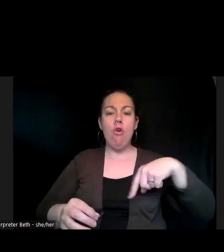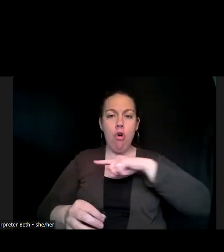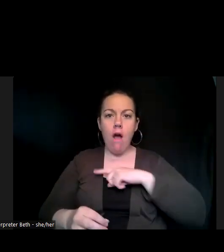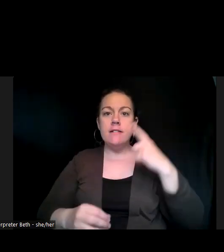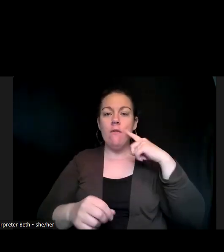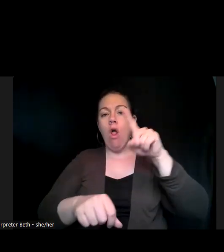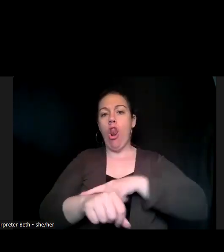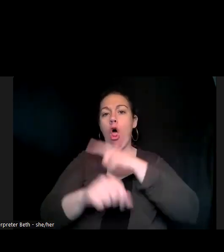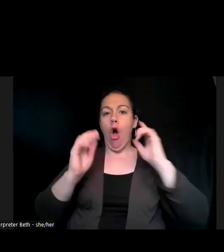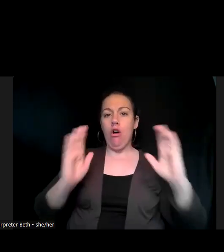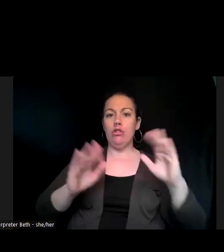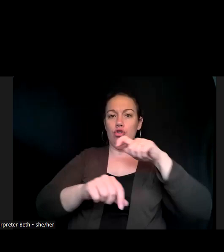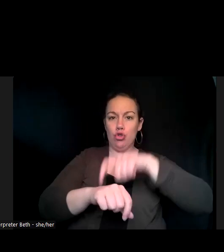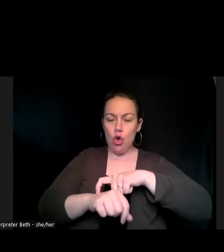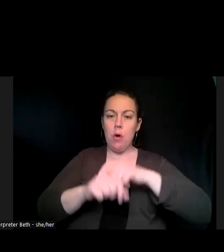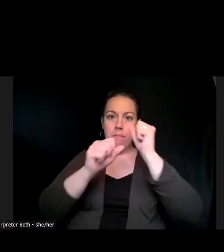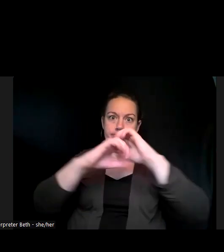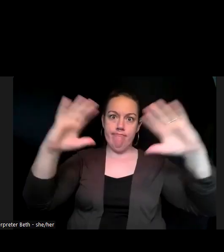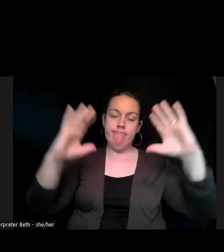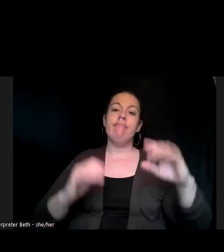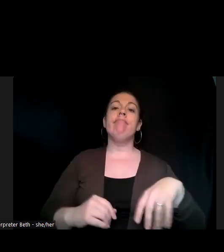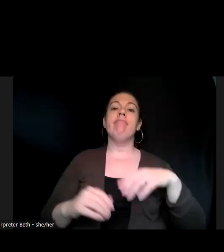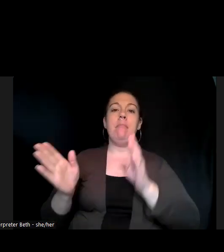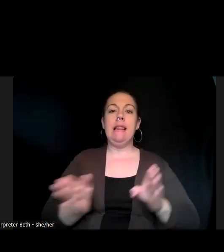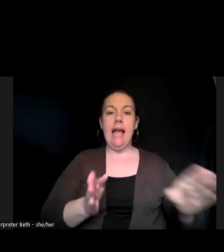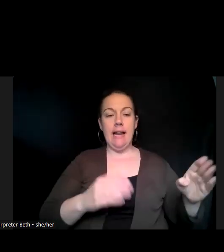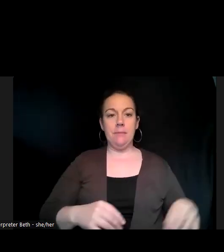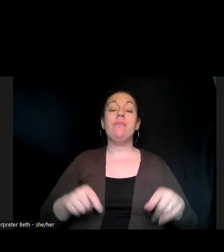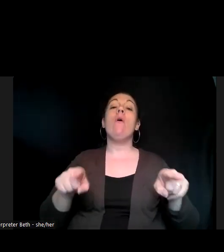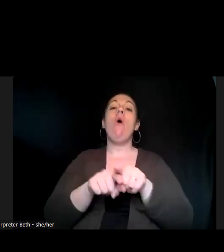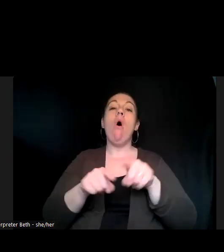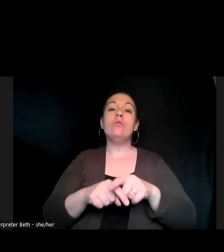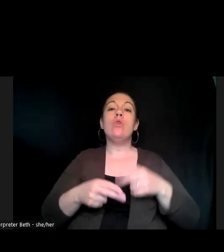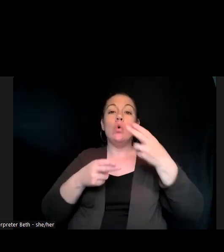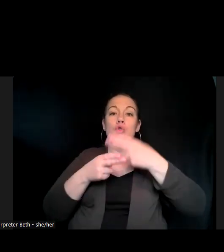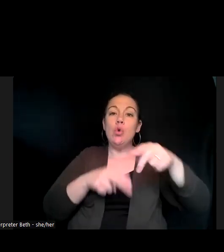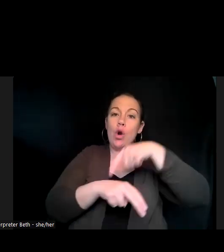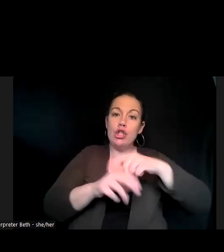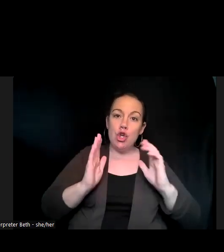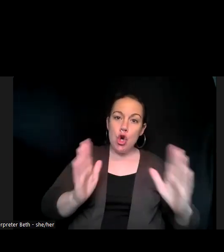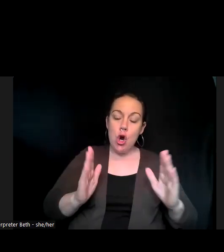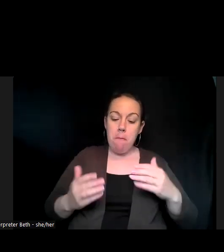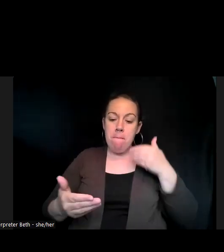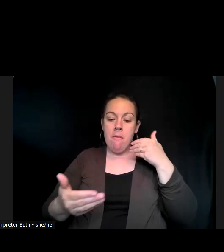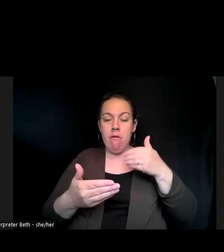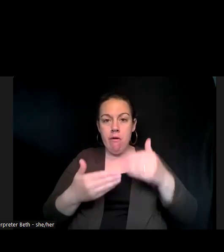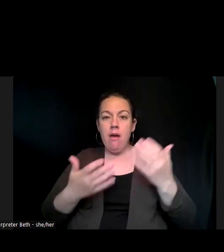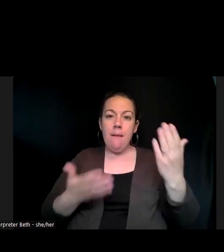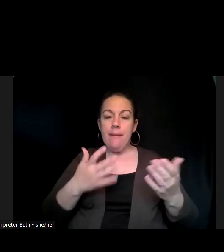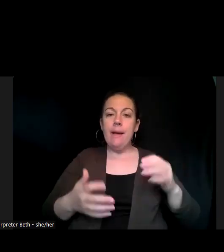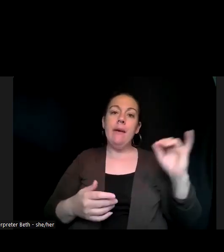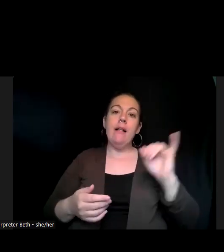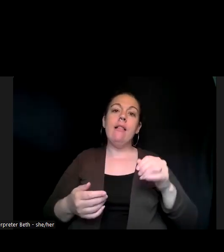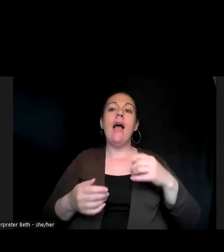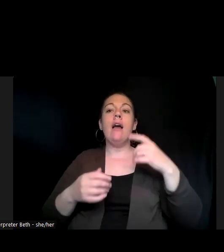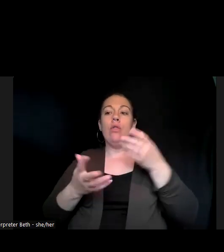planning. Additionally, we should be looking at sort of some short-term outcomes, things like academic growth over the short term, maybe through interim